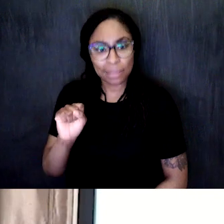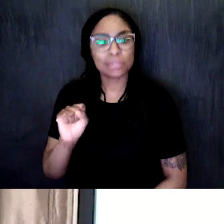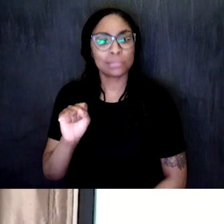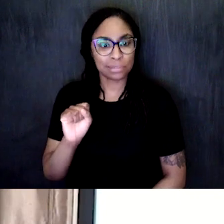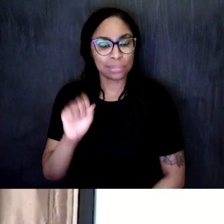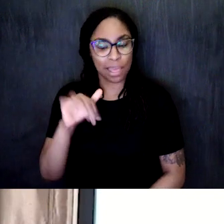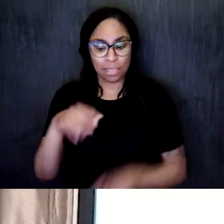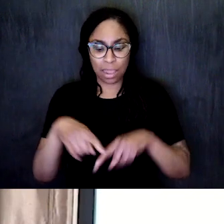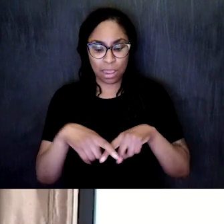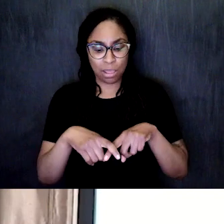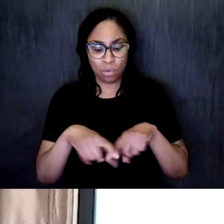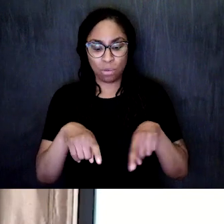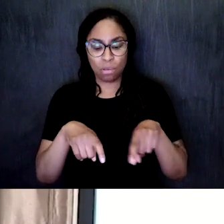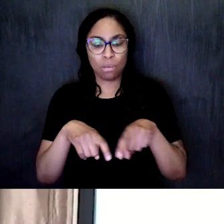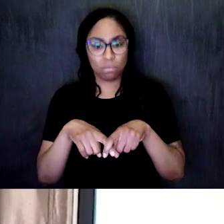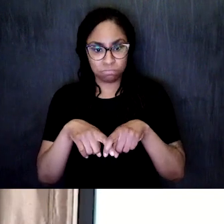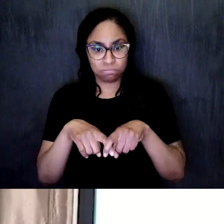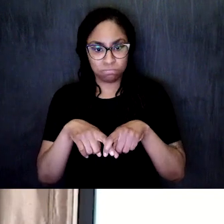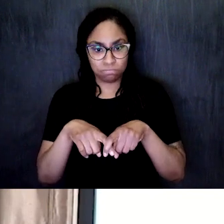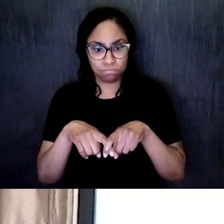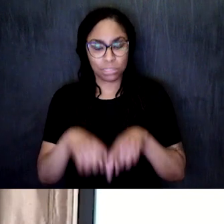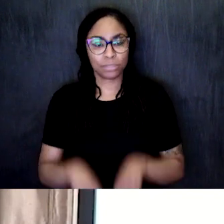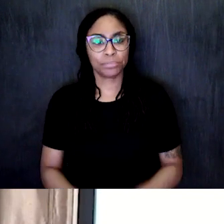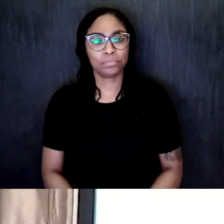ankle cross, other leg on top.